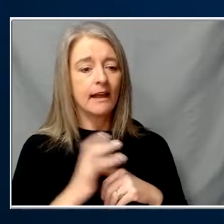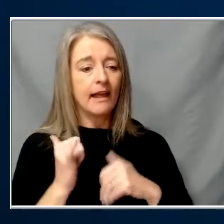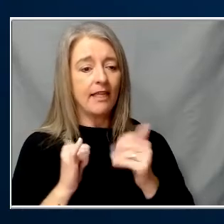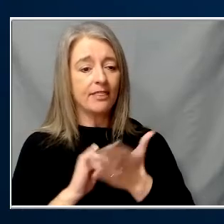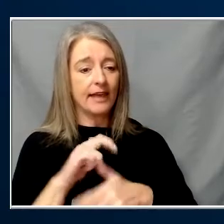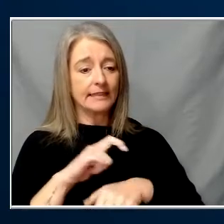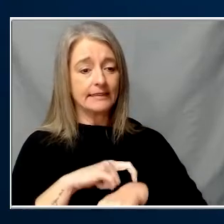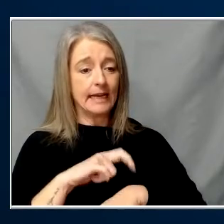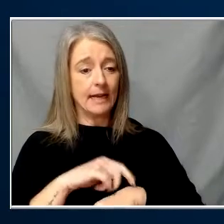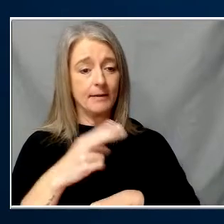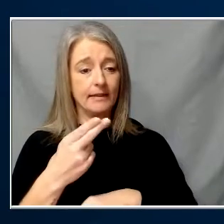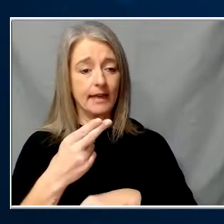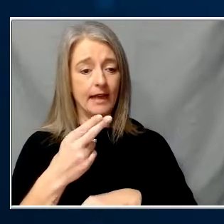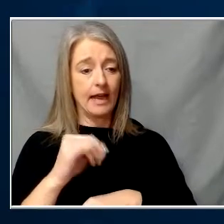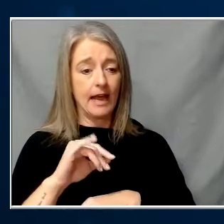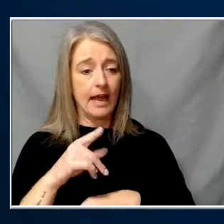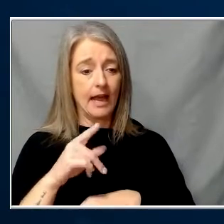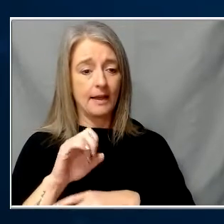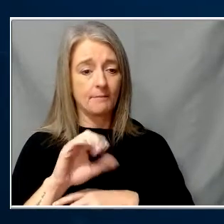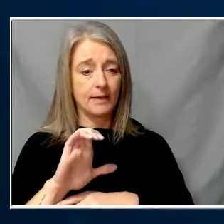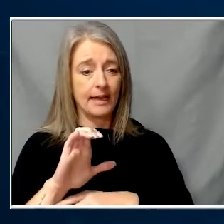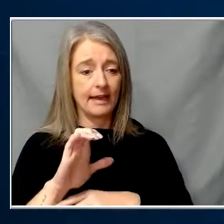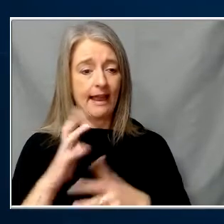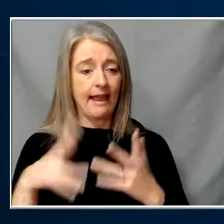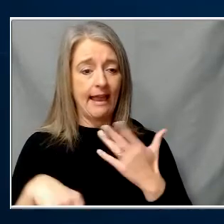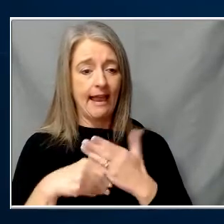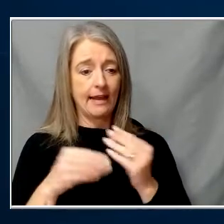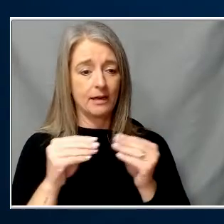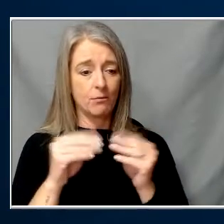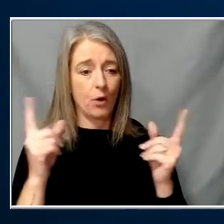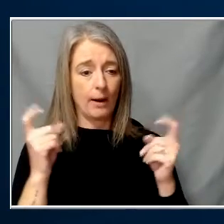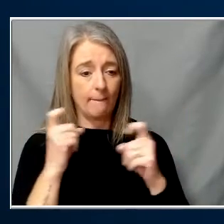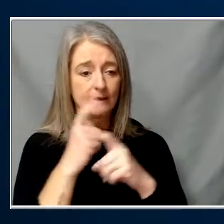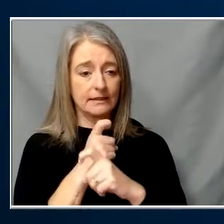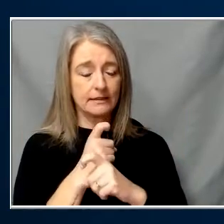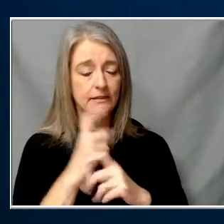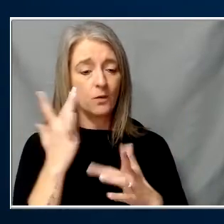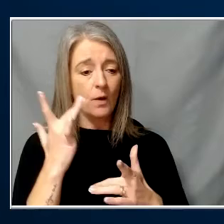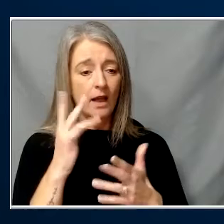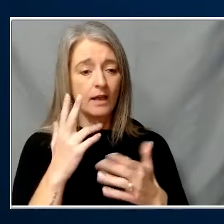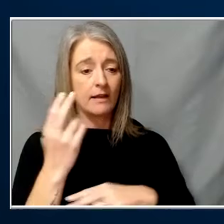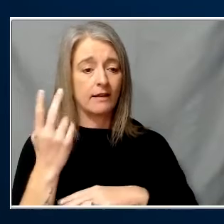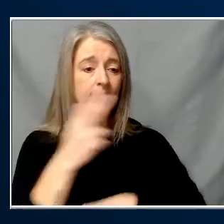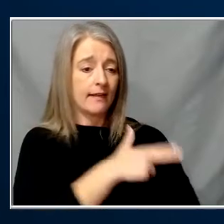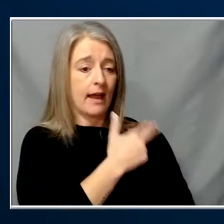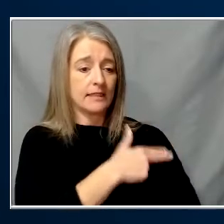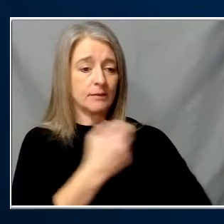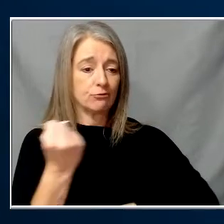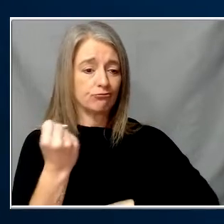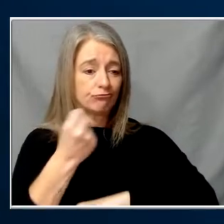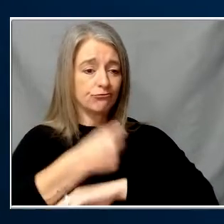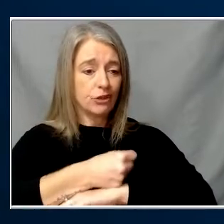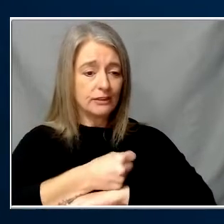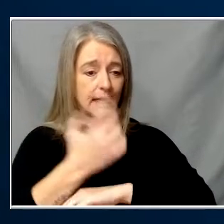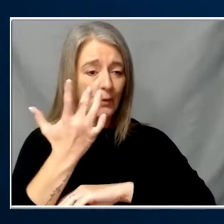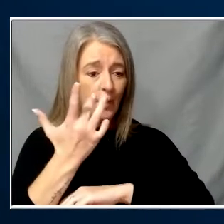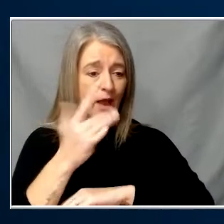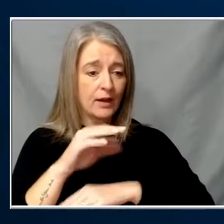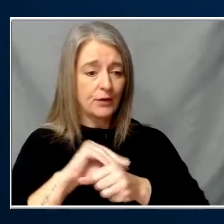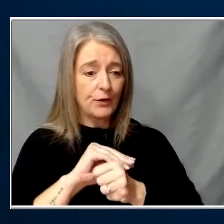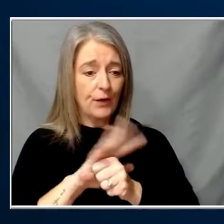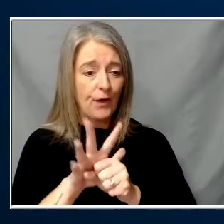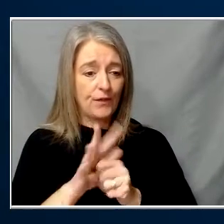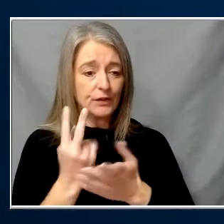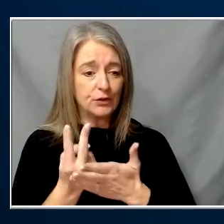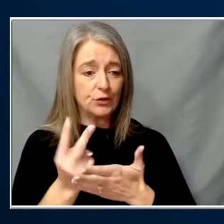HIPEC, it added a little more complexity as well, because the hospital had shut down because of COVID about 2 weeks prior to